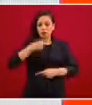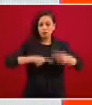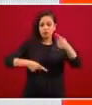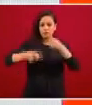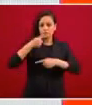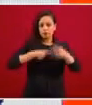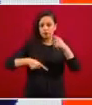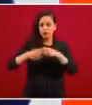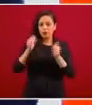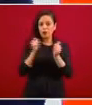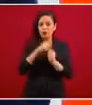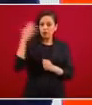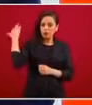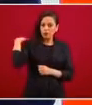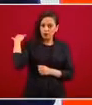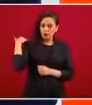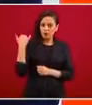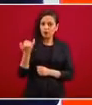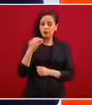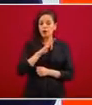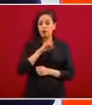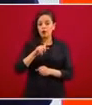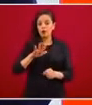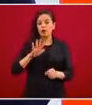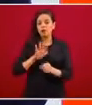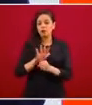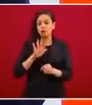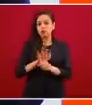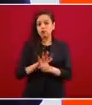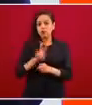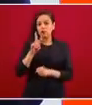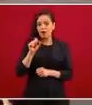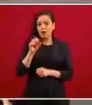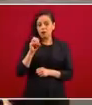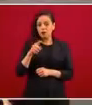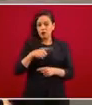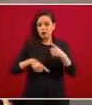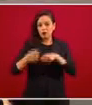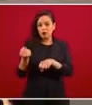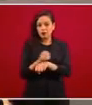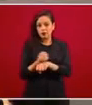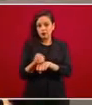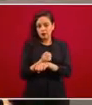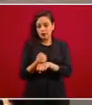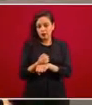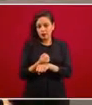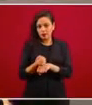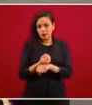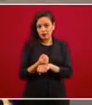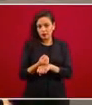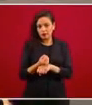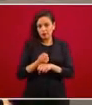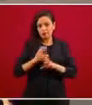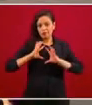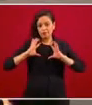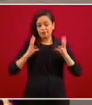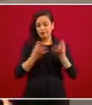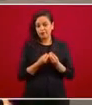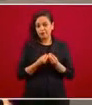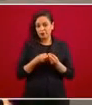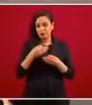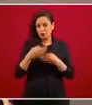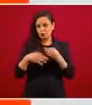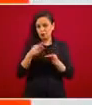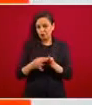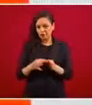microscopic damage to the microscopic circulation of the lungs, and they can become obstructed